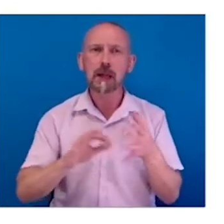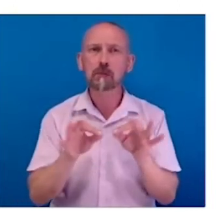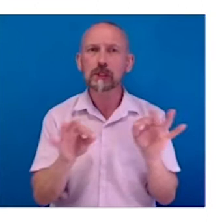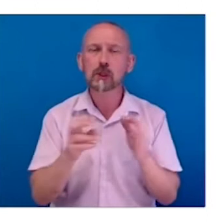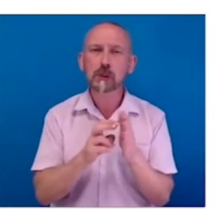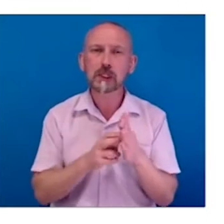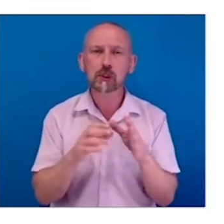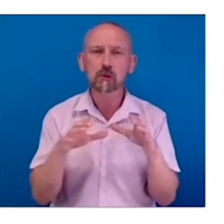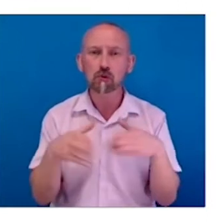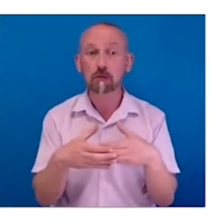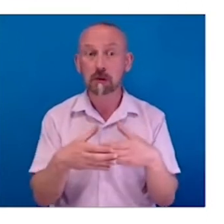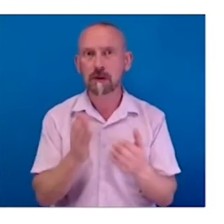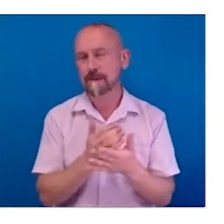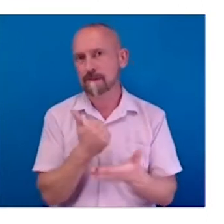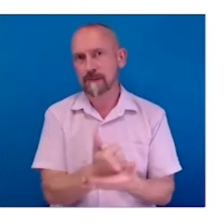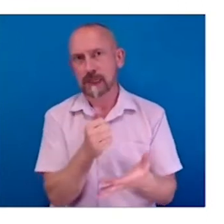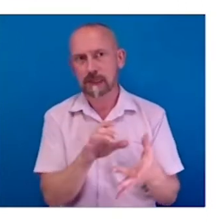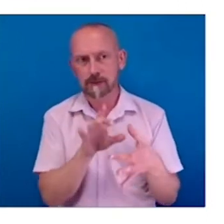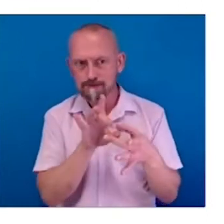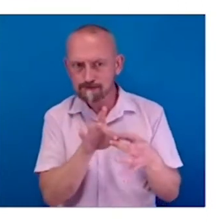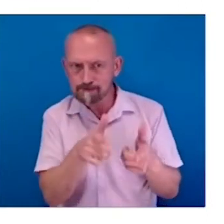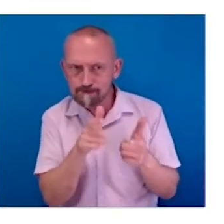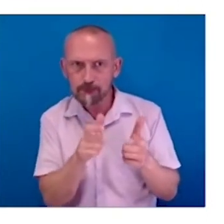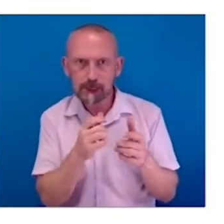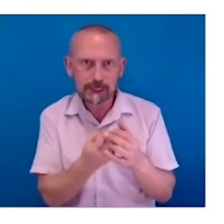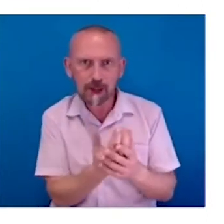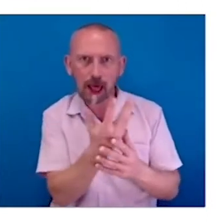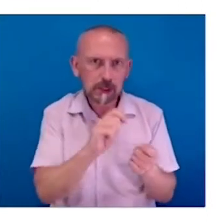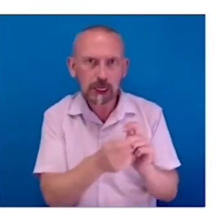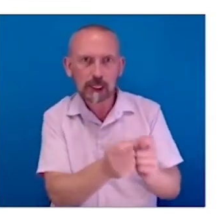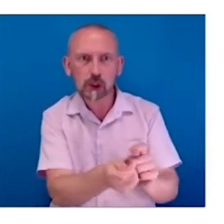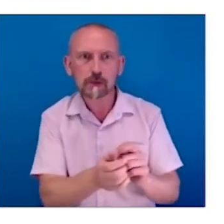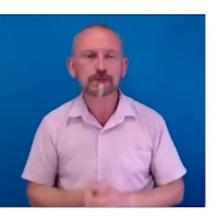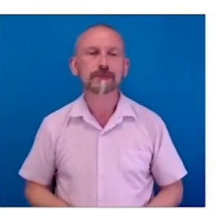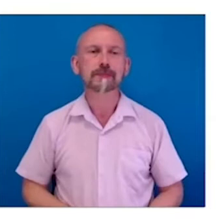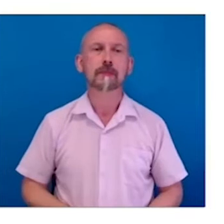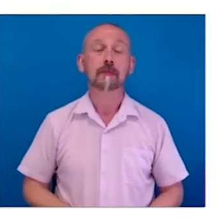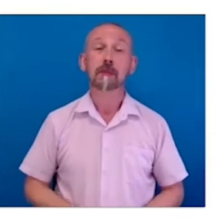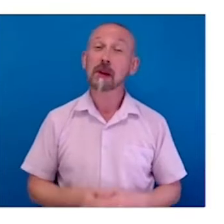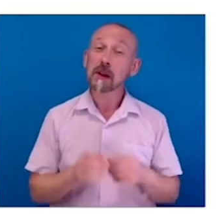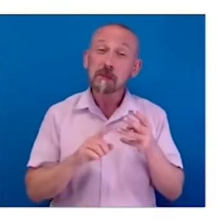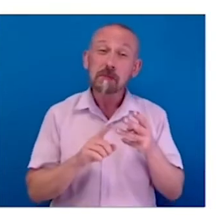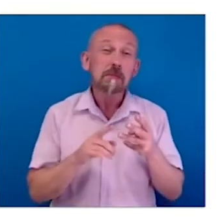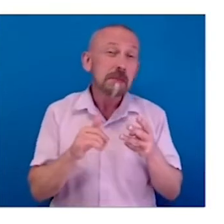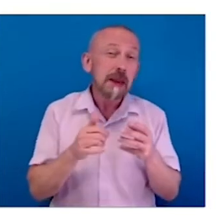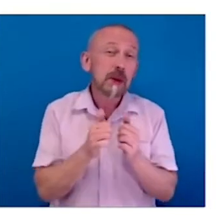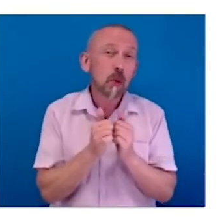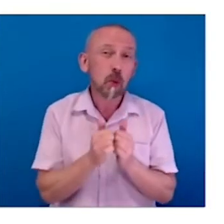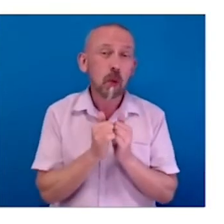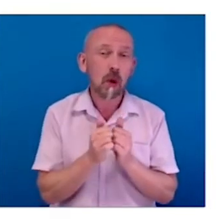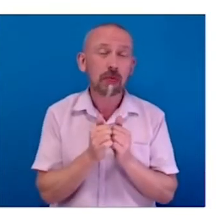mentioned earlier in this presentation. It might also be worth keeping in touch with